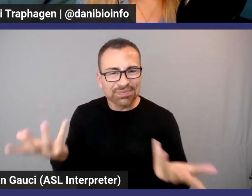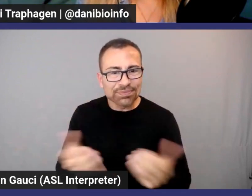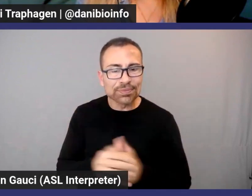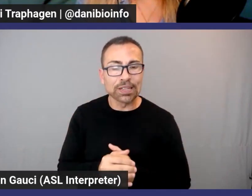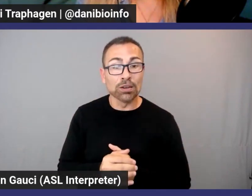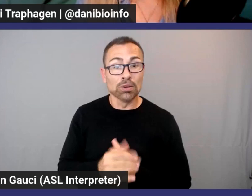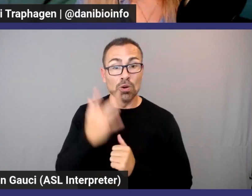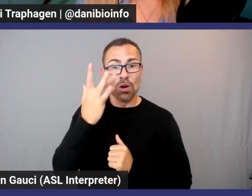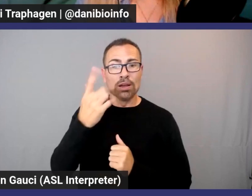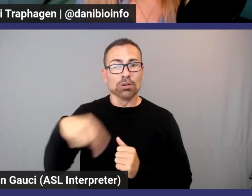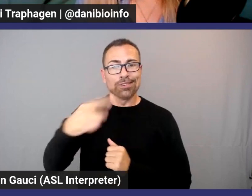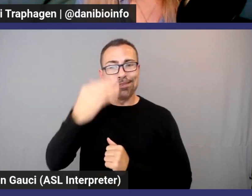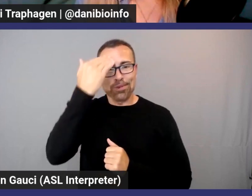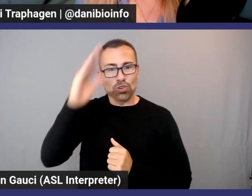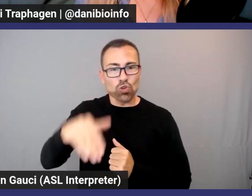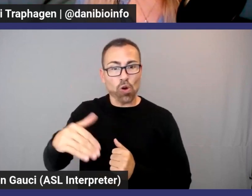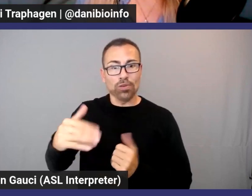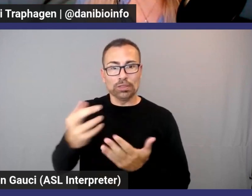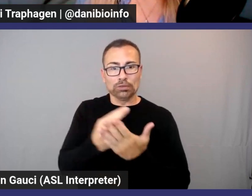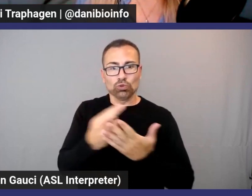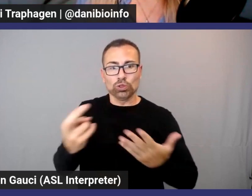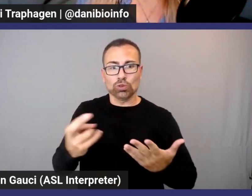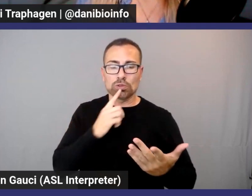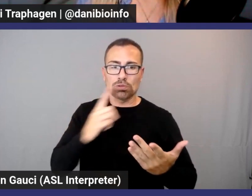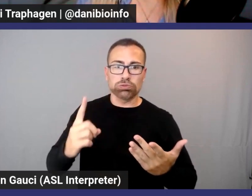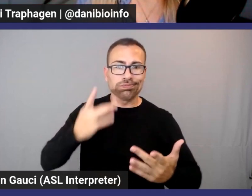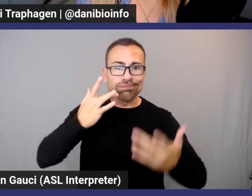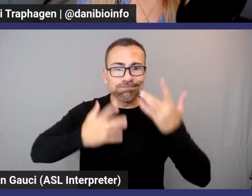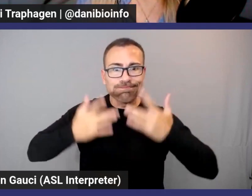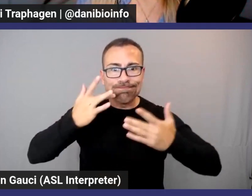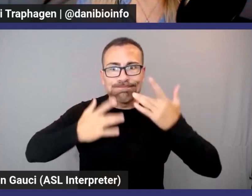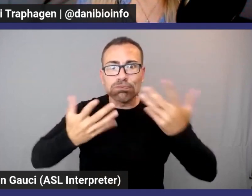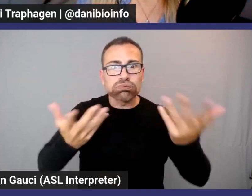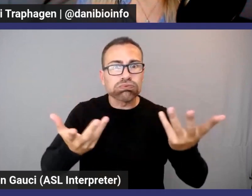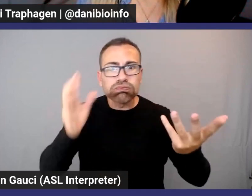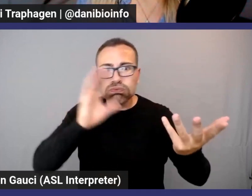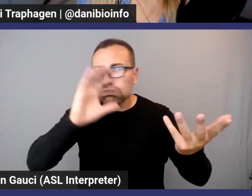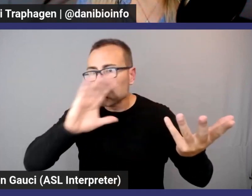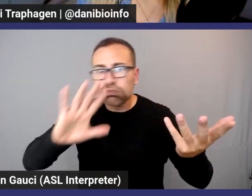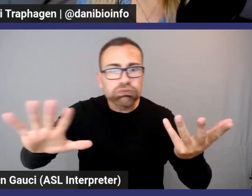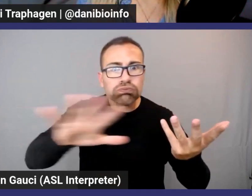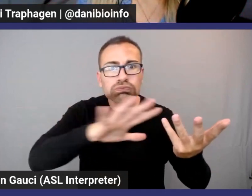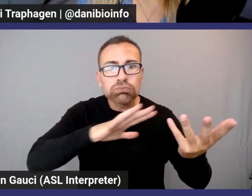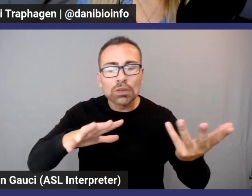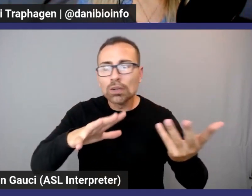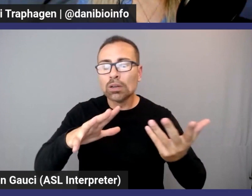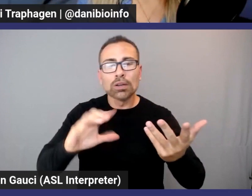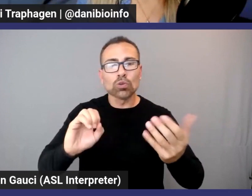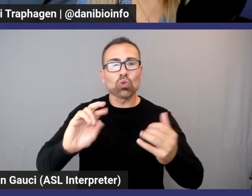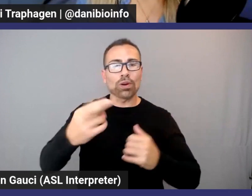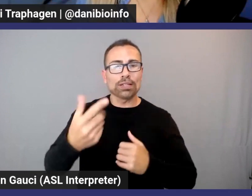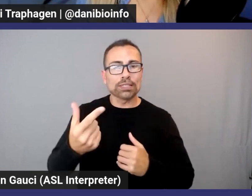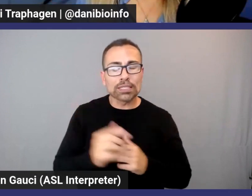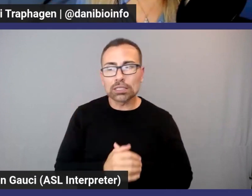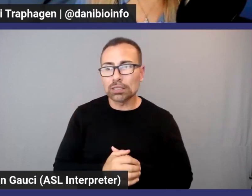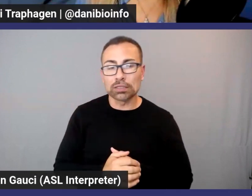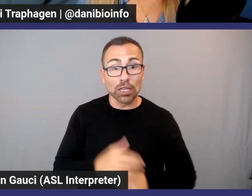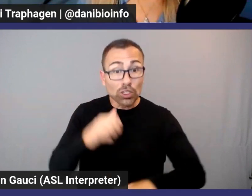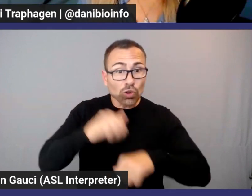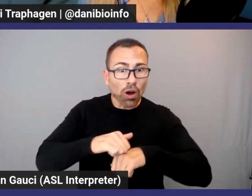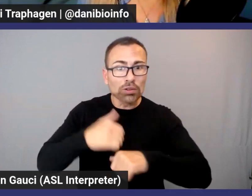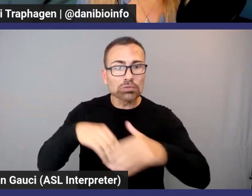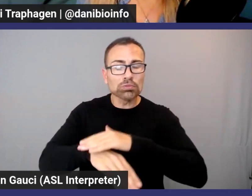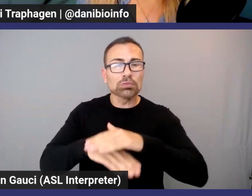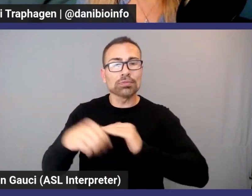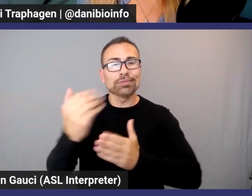we all know, right? These resources are extremely scarce in an organization. They're really too hard to get access to some of these